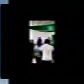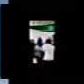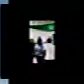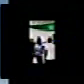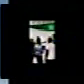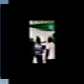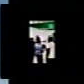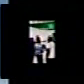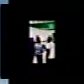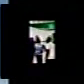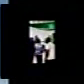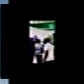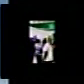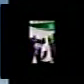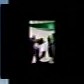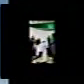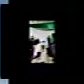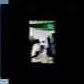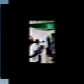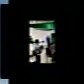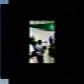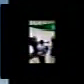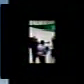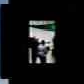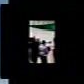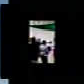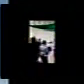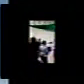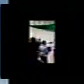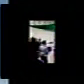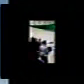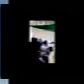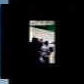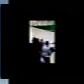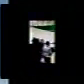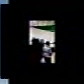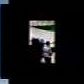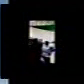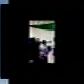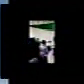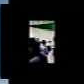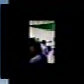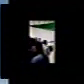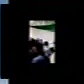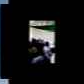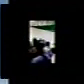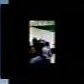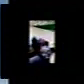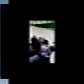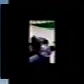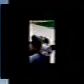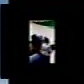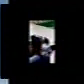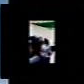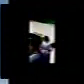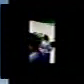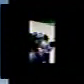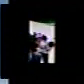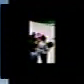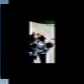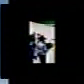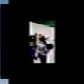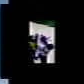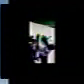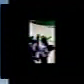the storm will come and blow you down, and all the challenges of life will come and put your back on the ground. But from